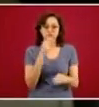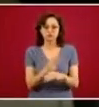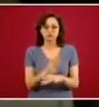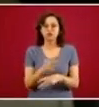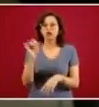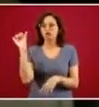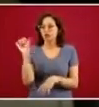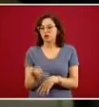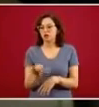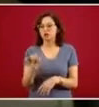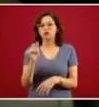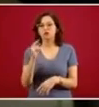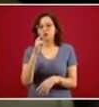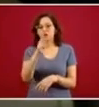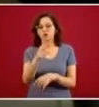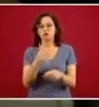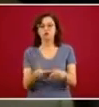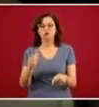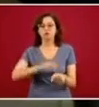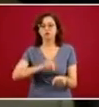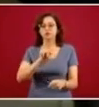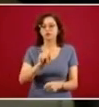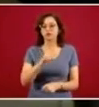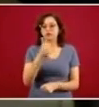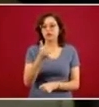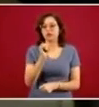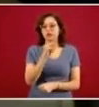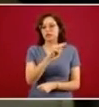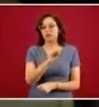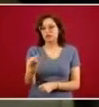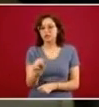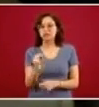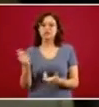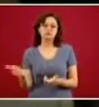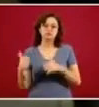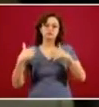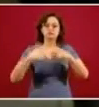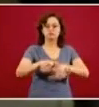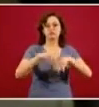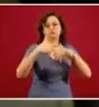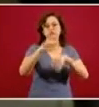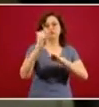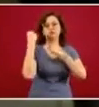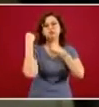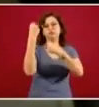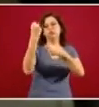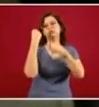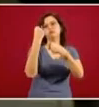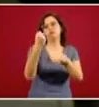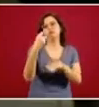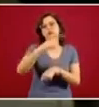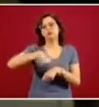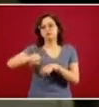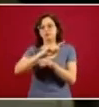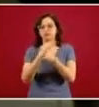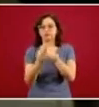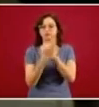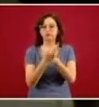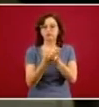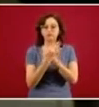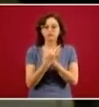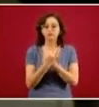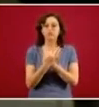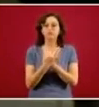with the supplies for the doctors because we've had reports of several hospitals